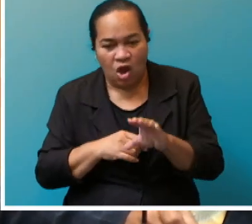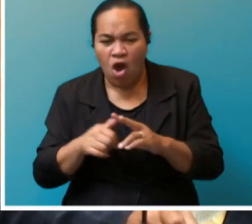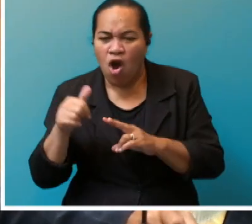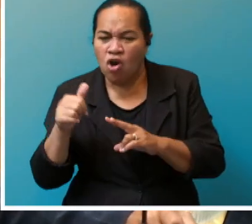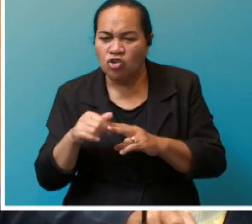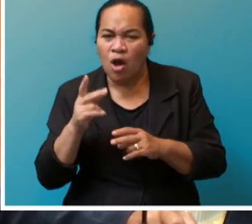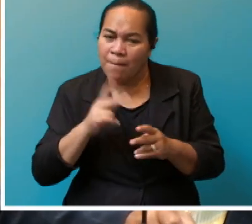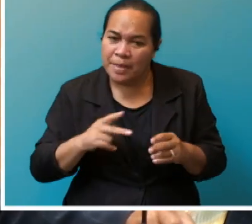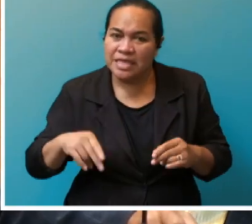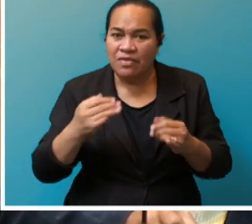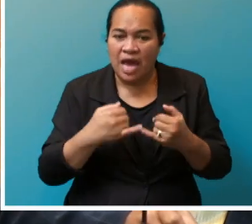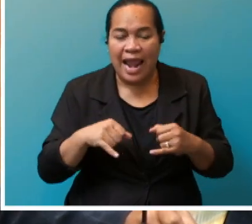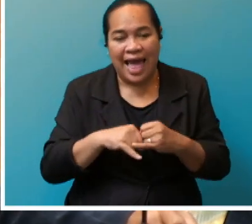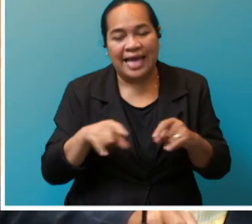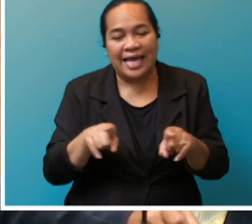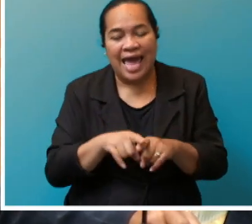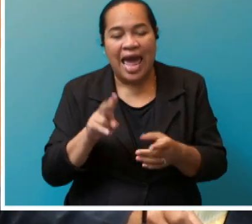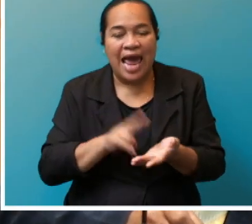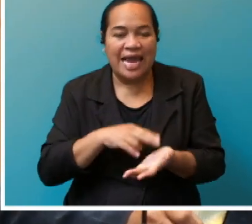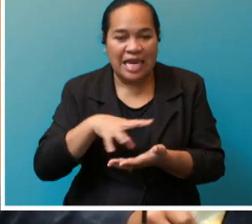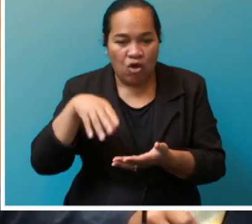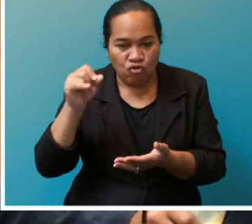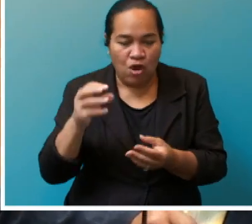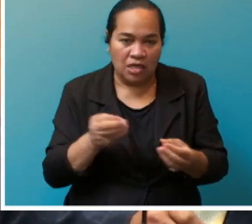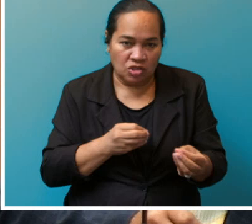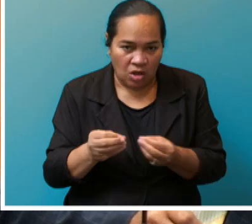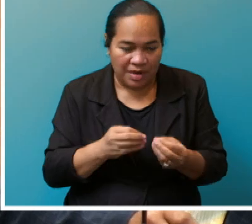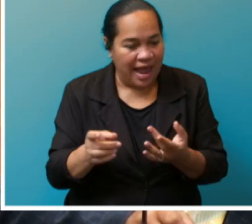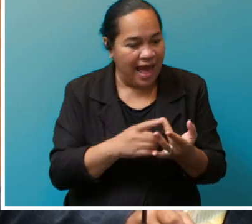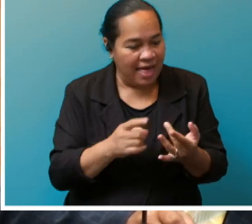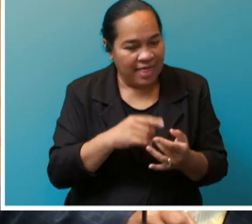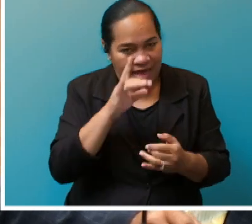countries such as Nauru and Solomon Islands and other international